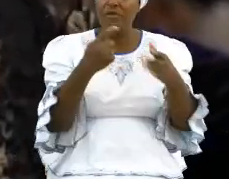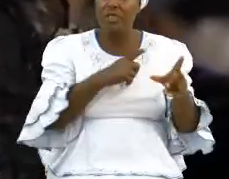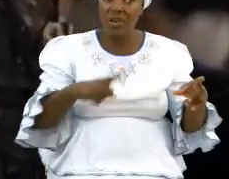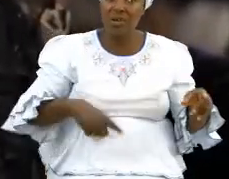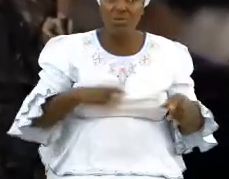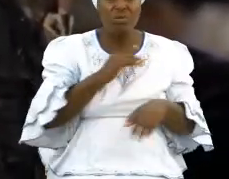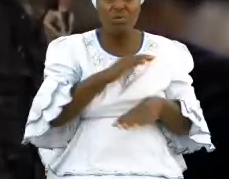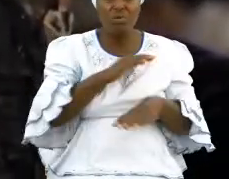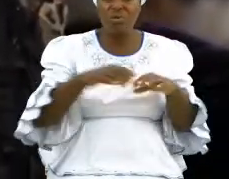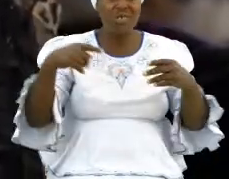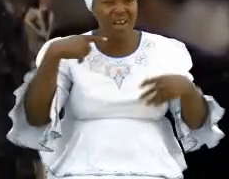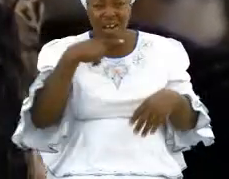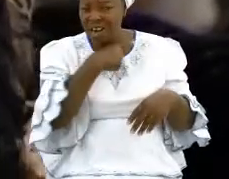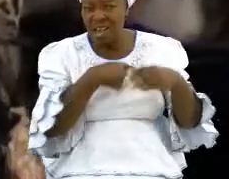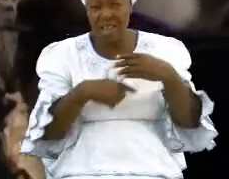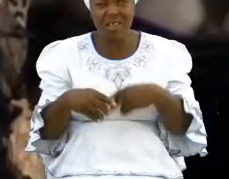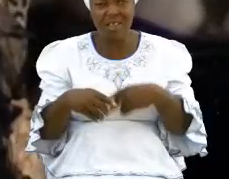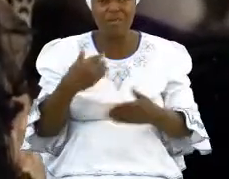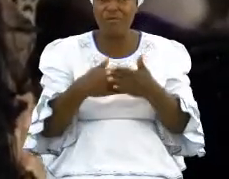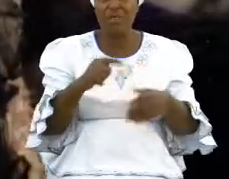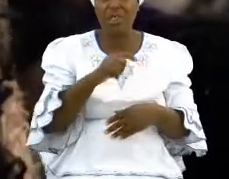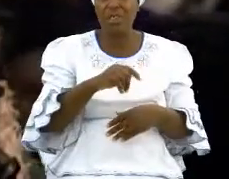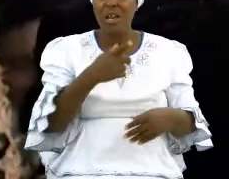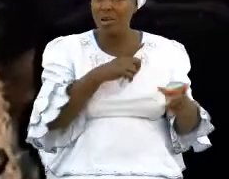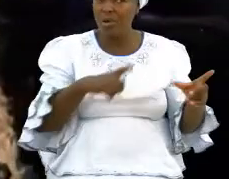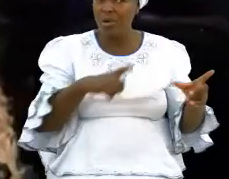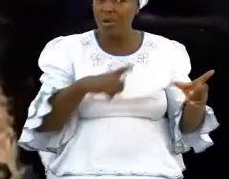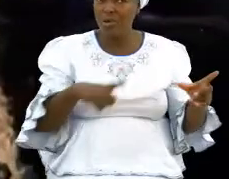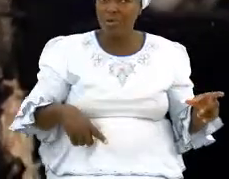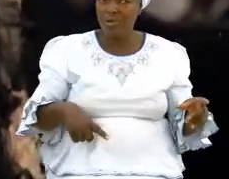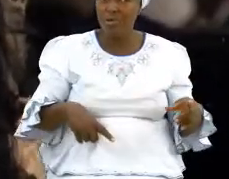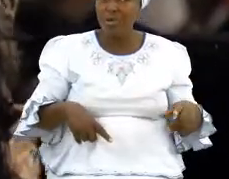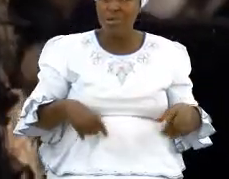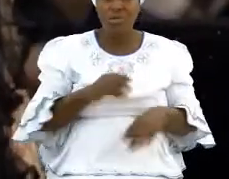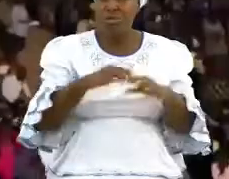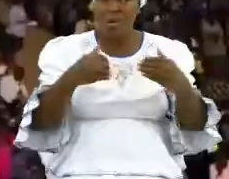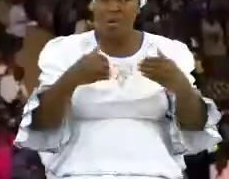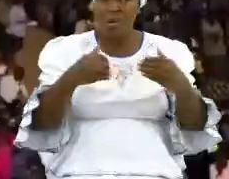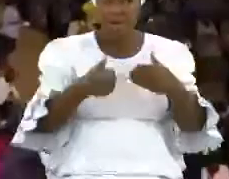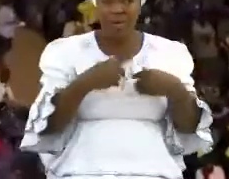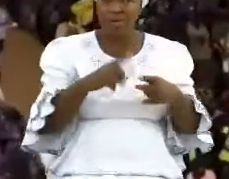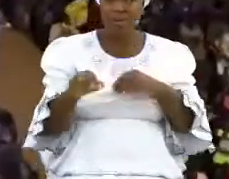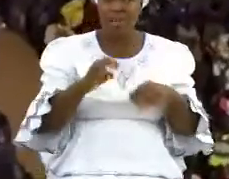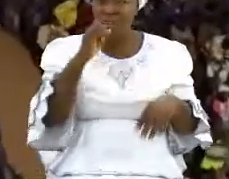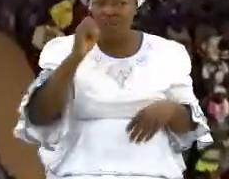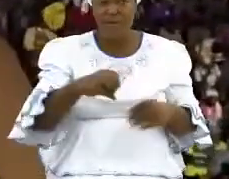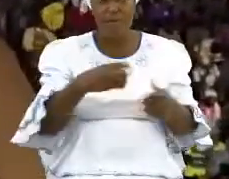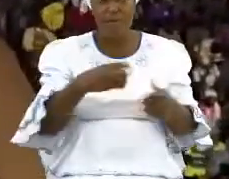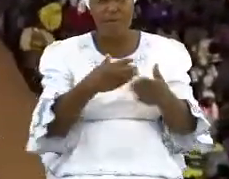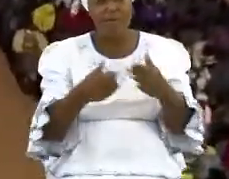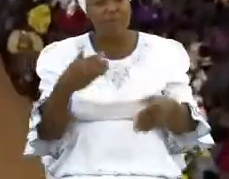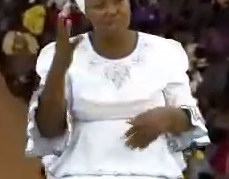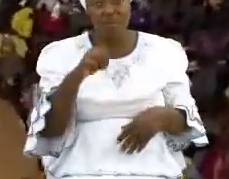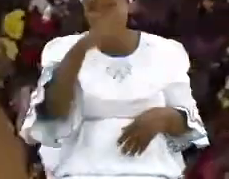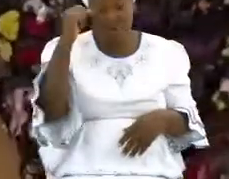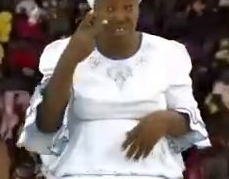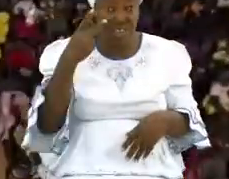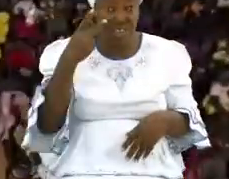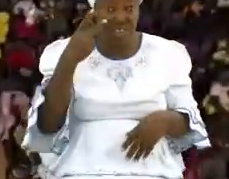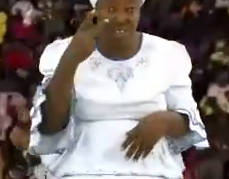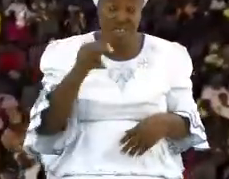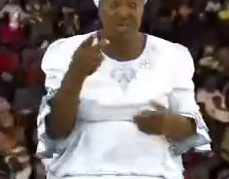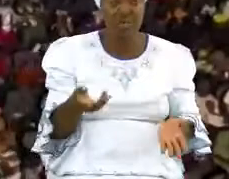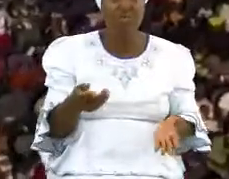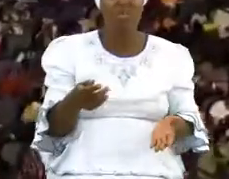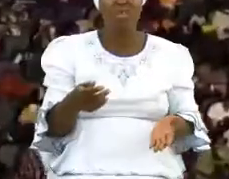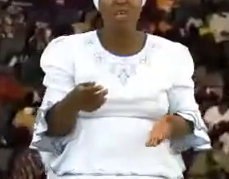no deception. Means like those who are deceptive, in the presence of God, they're taking Calvary for a